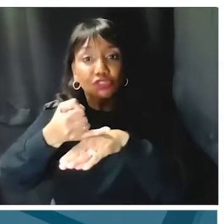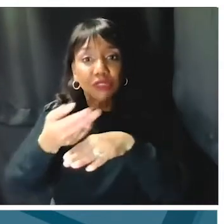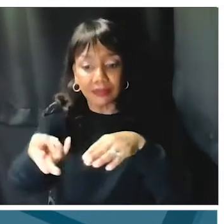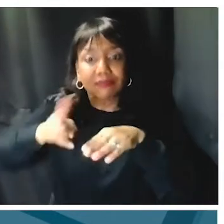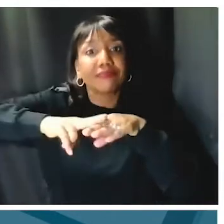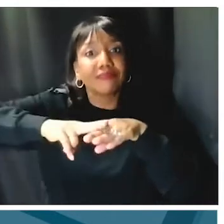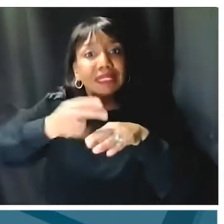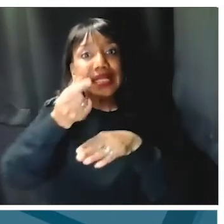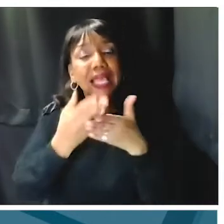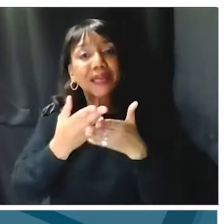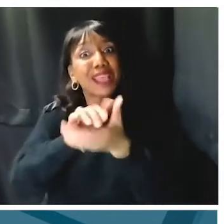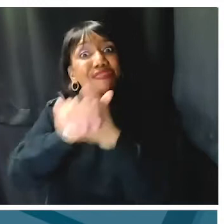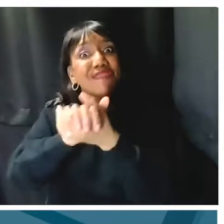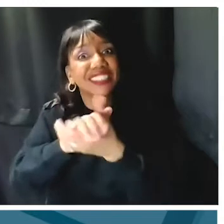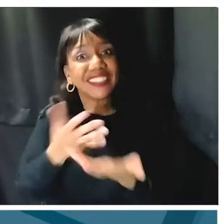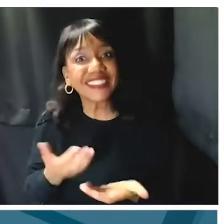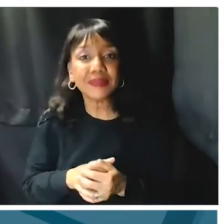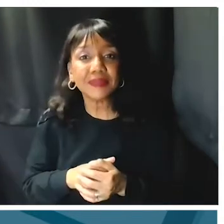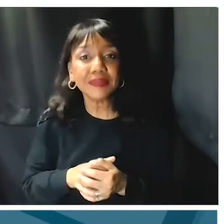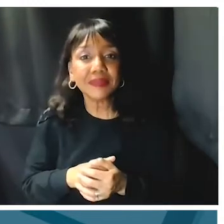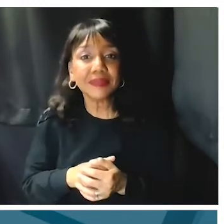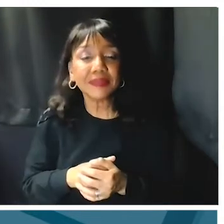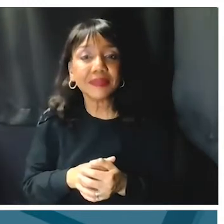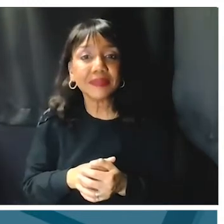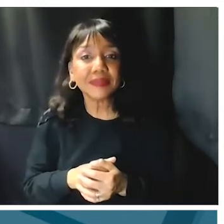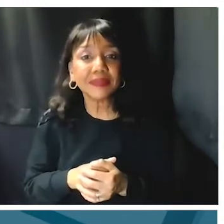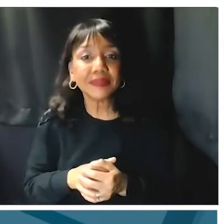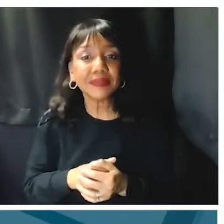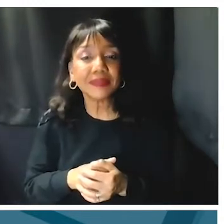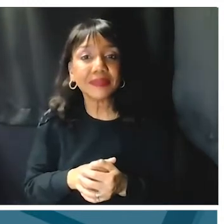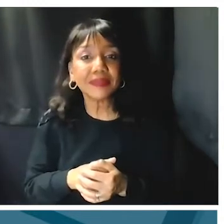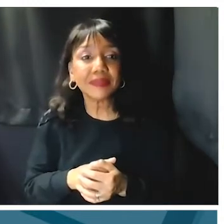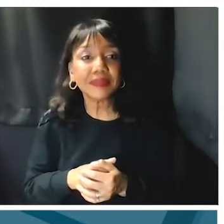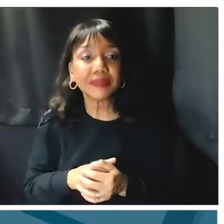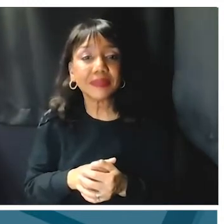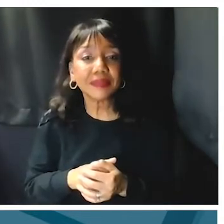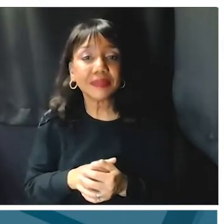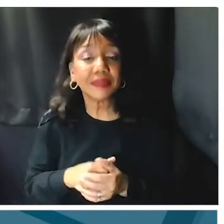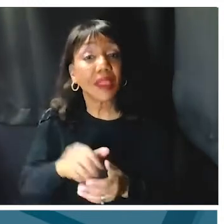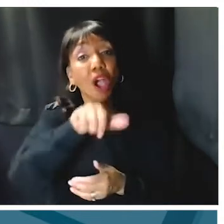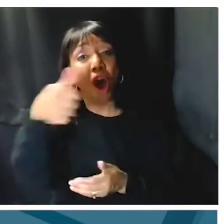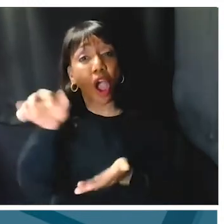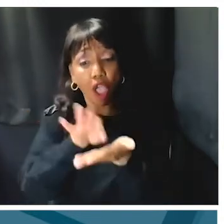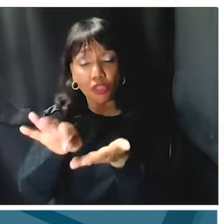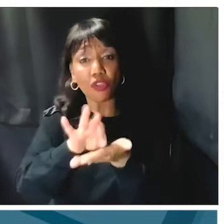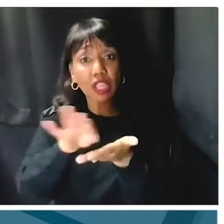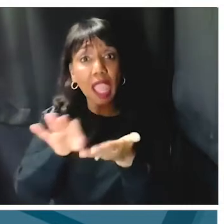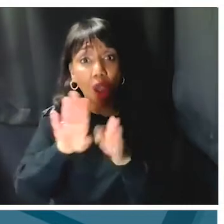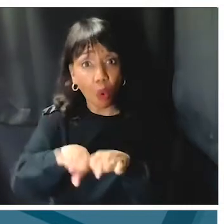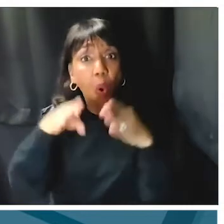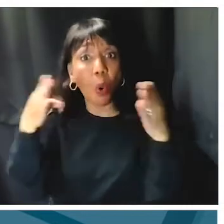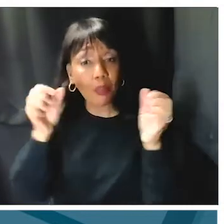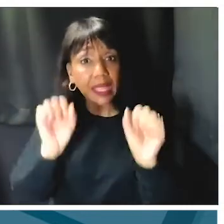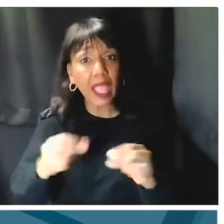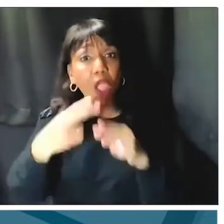as you did. Congratulations. Another account that you can open at a bank is a checking account. A photo